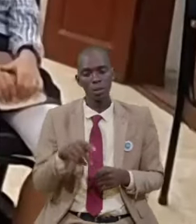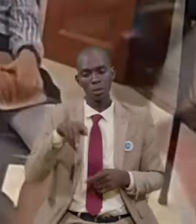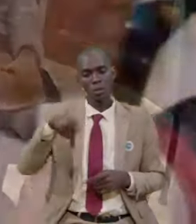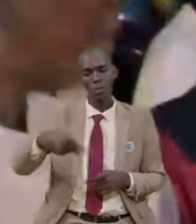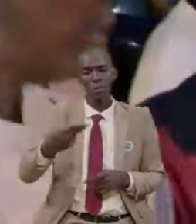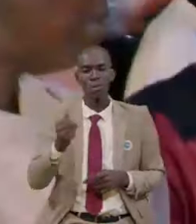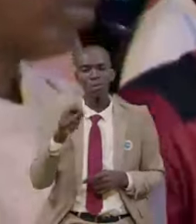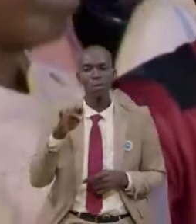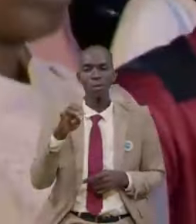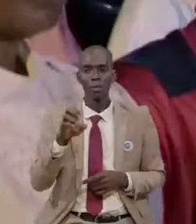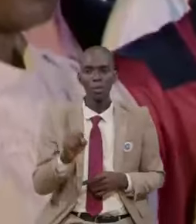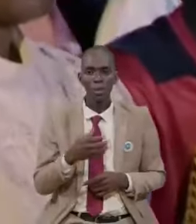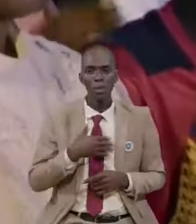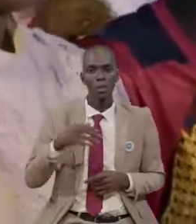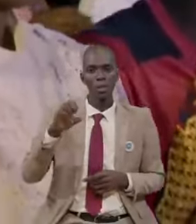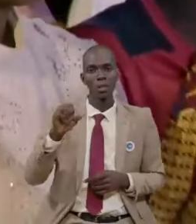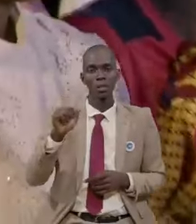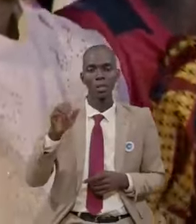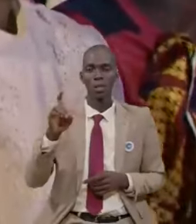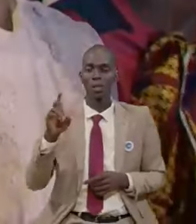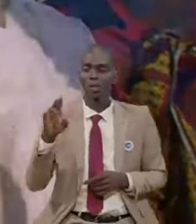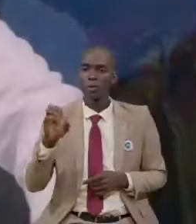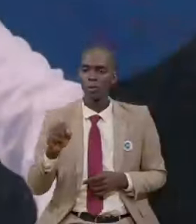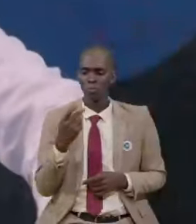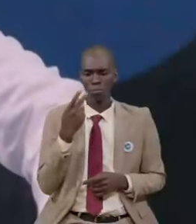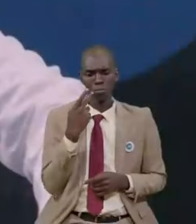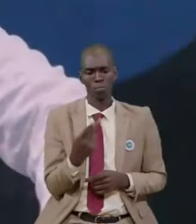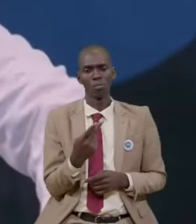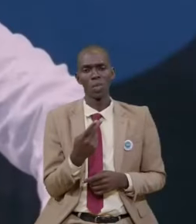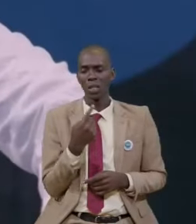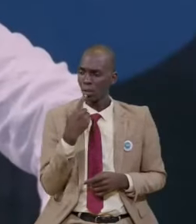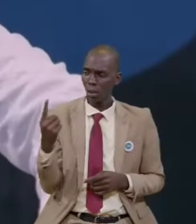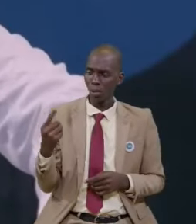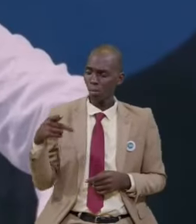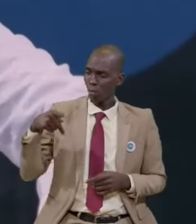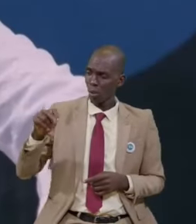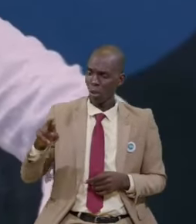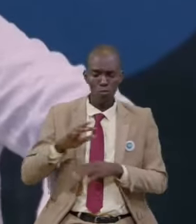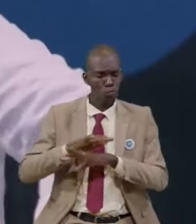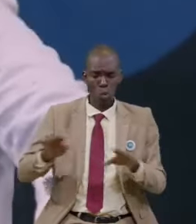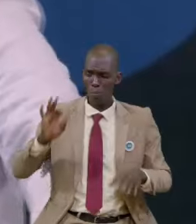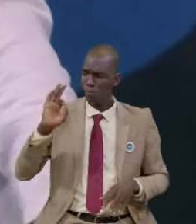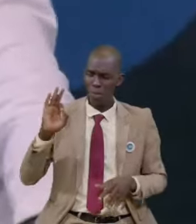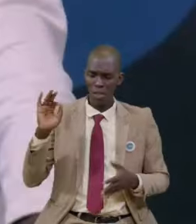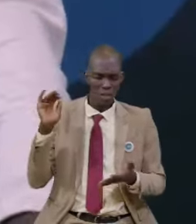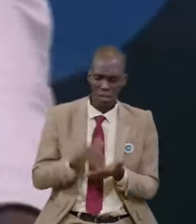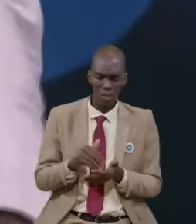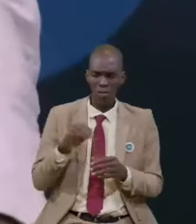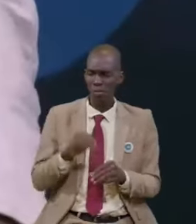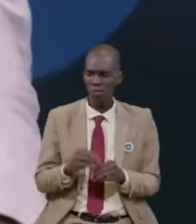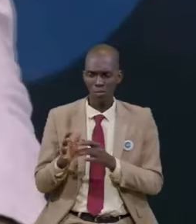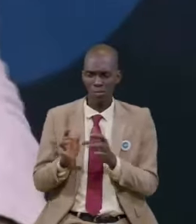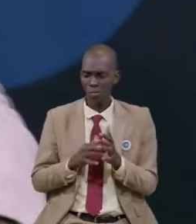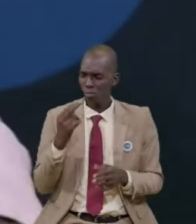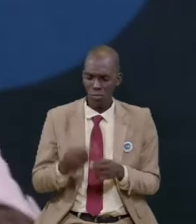don't say that again, don't mention his name again, don't preach in the name